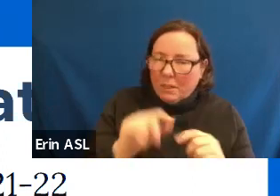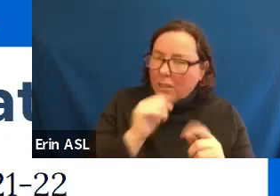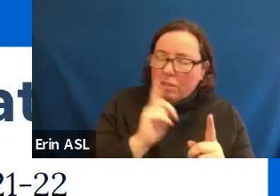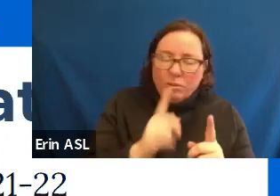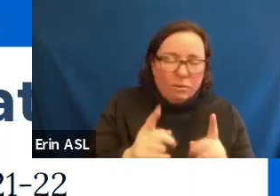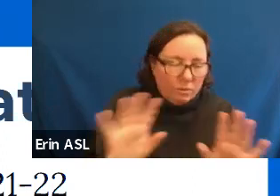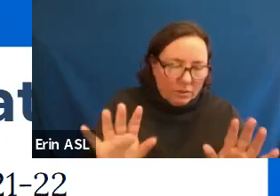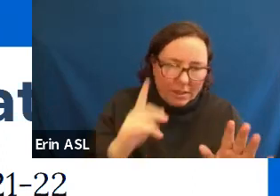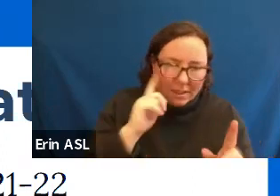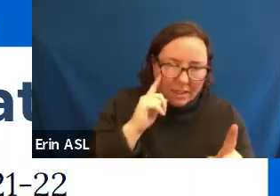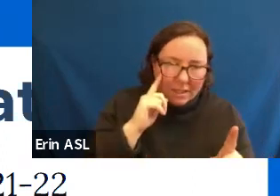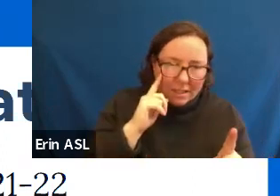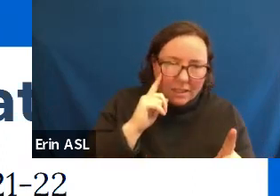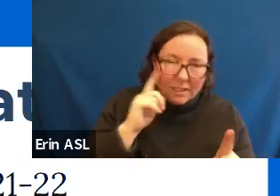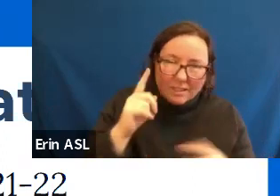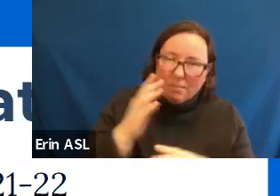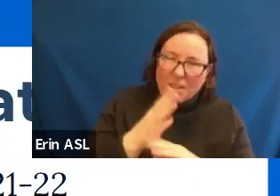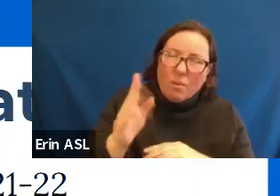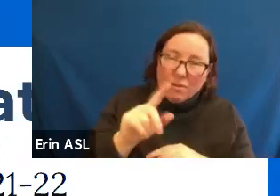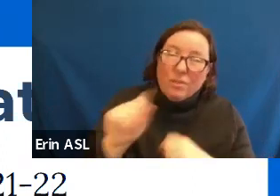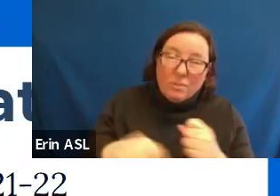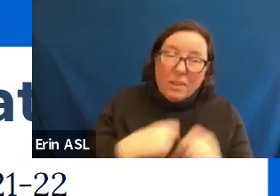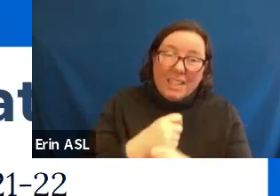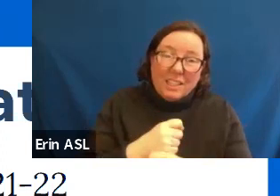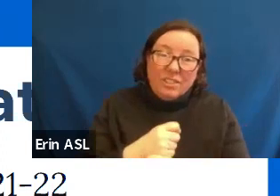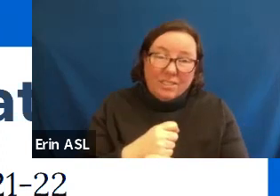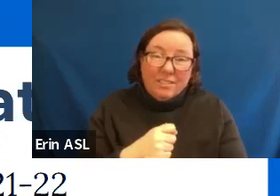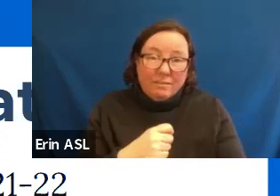correct, but I believe it had been over 20 years since it had been used